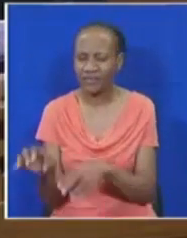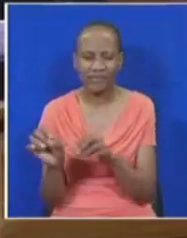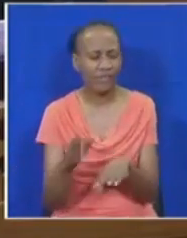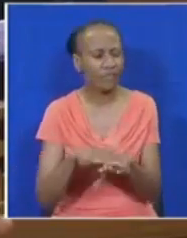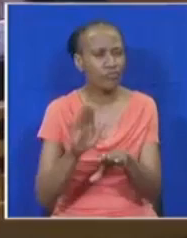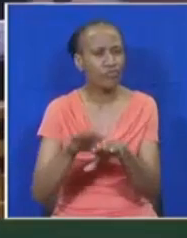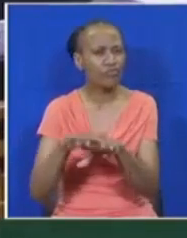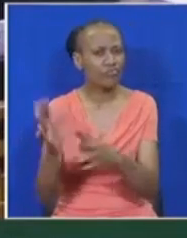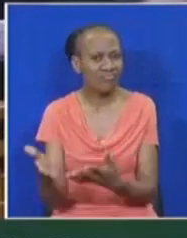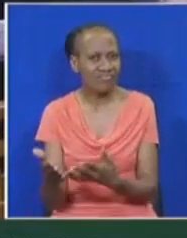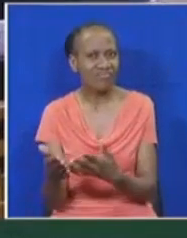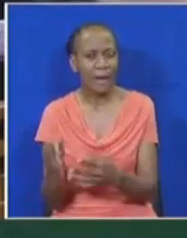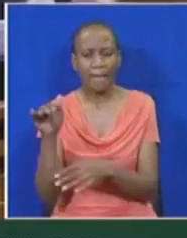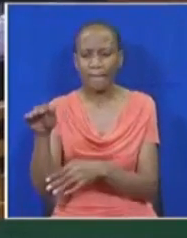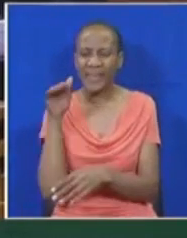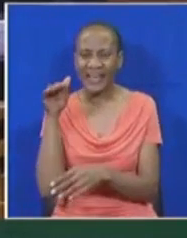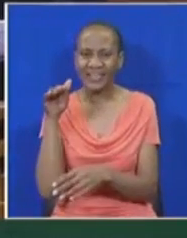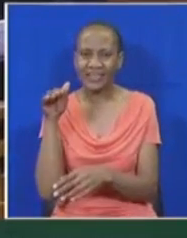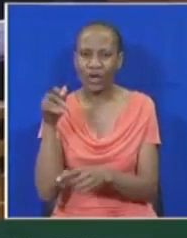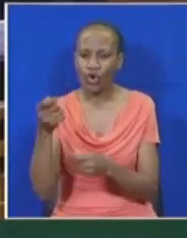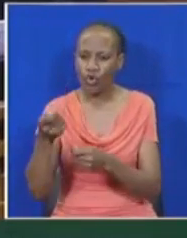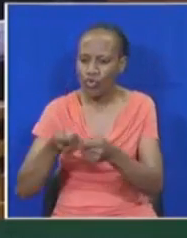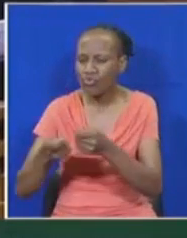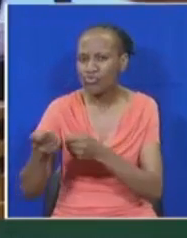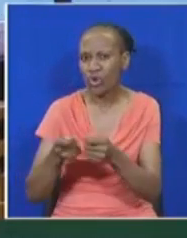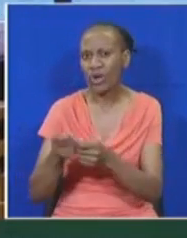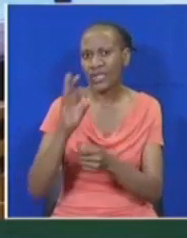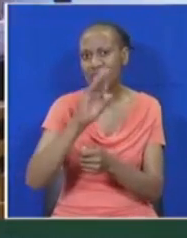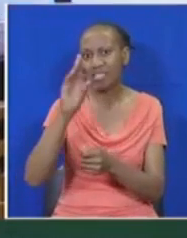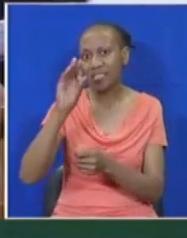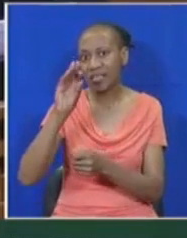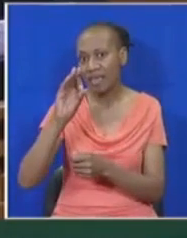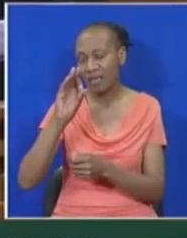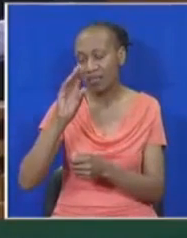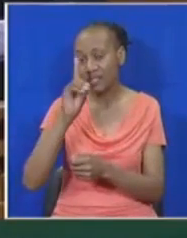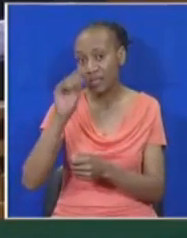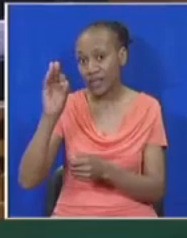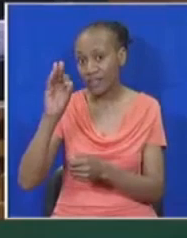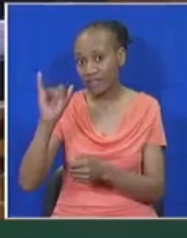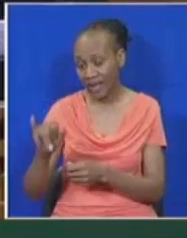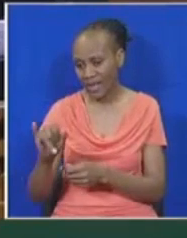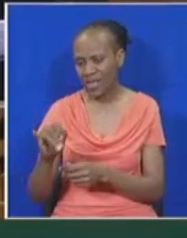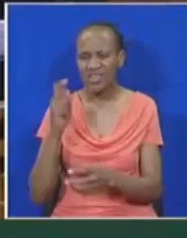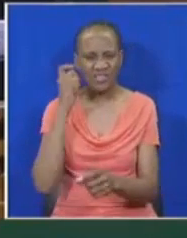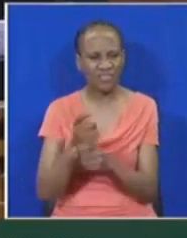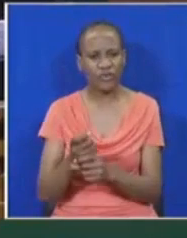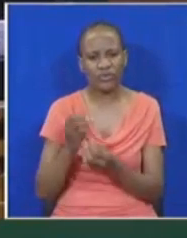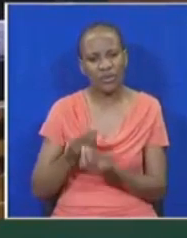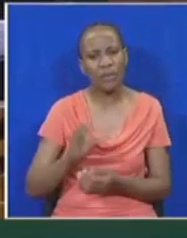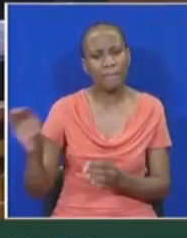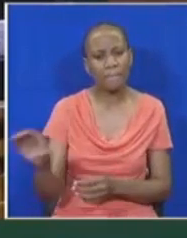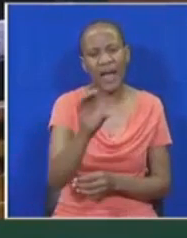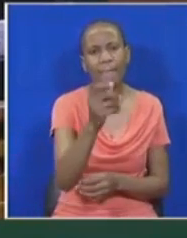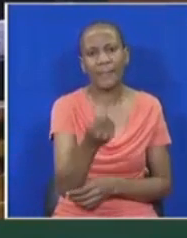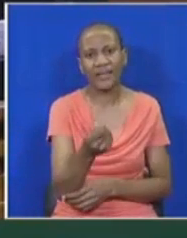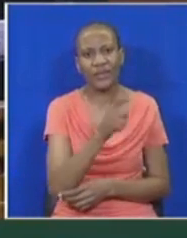where commercial banks, including DFIs, are refusing to give them credit facilities because they are citing that